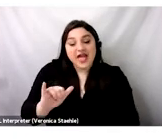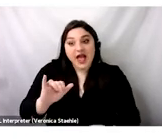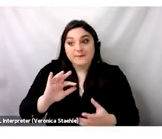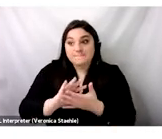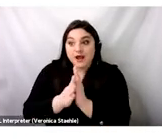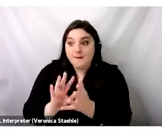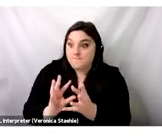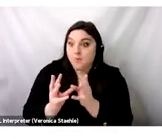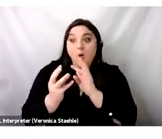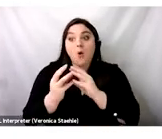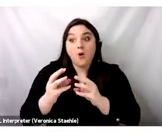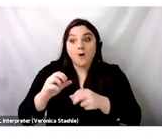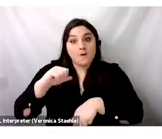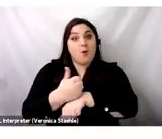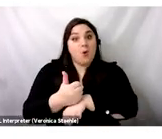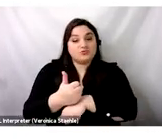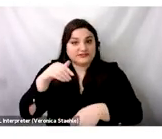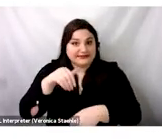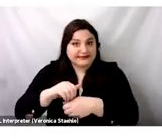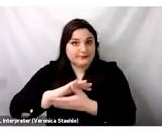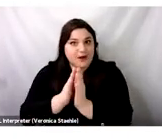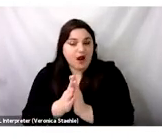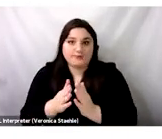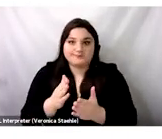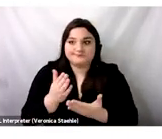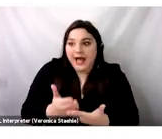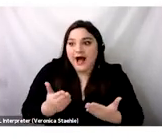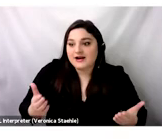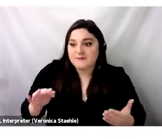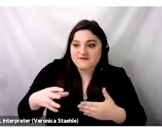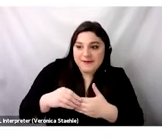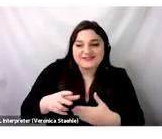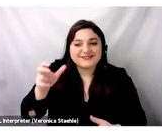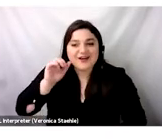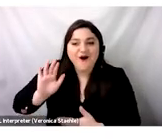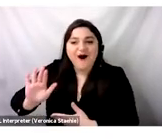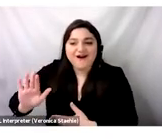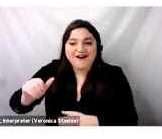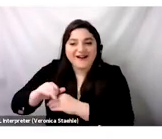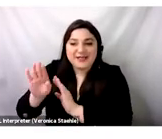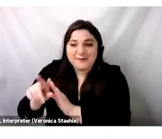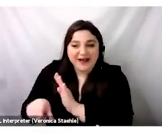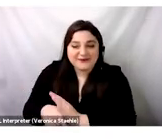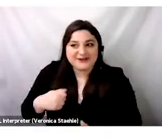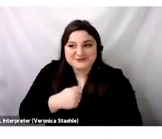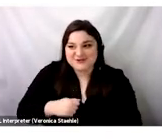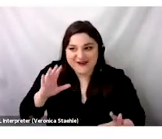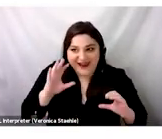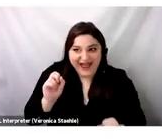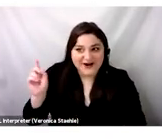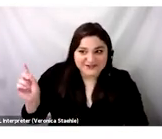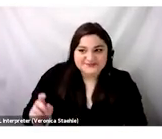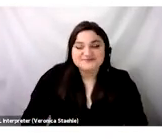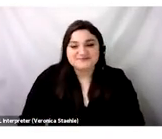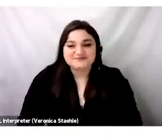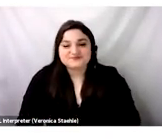those microplastics have infiltrated the food chain, which of course, there's someone cleaning my street. Of course, there is leakage